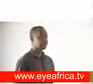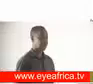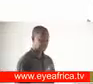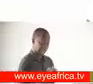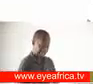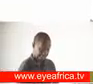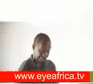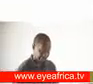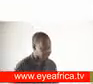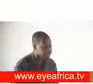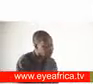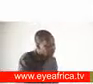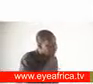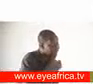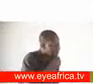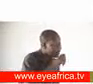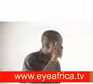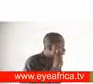writing to grandparents